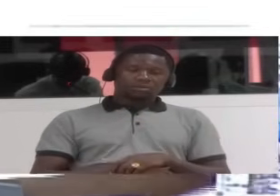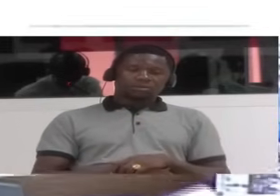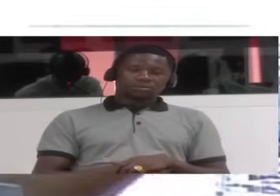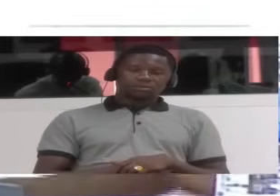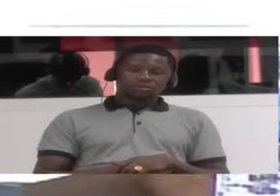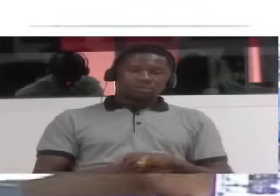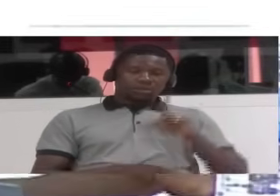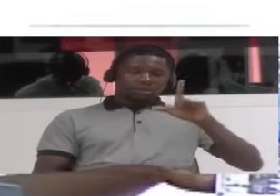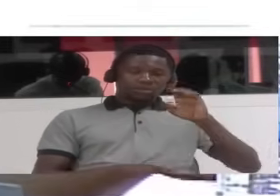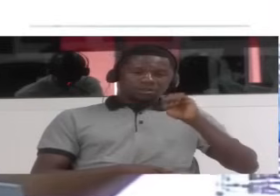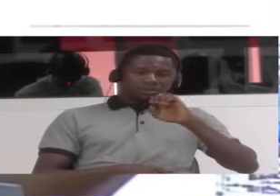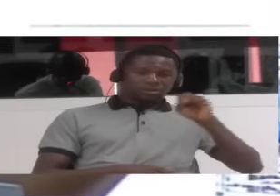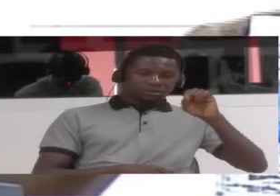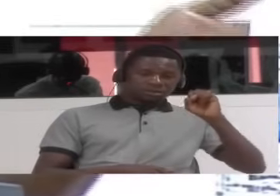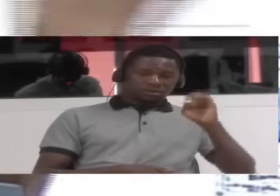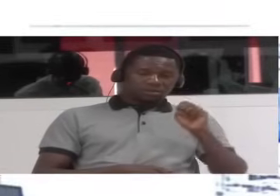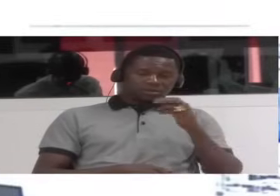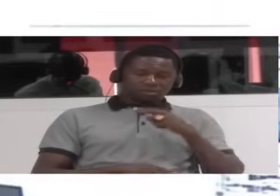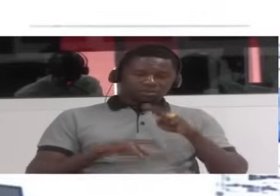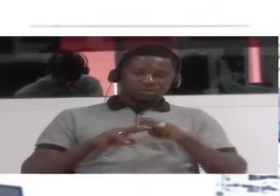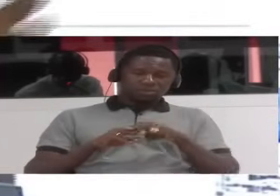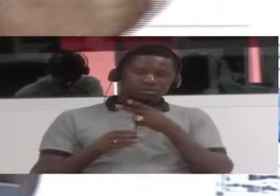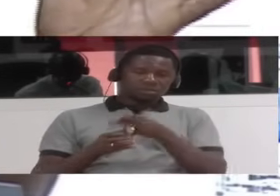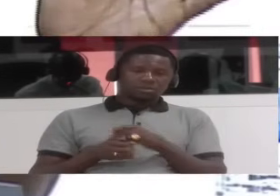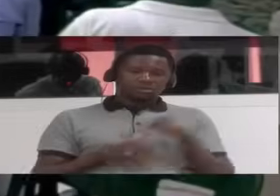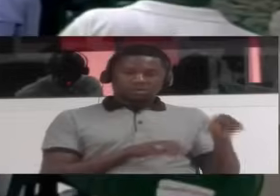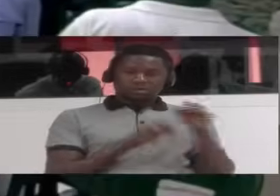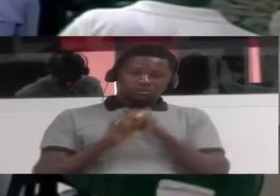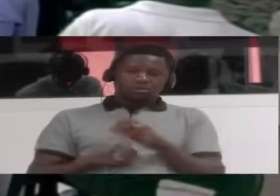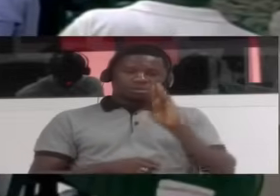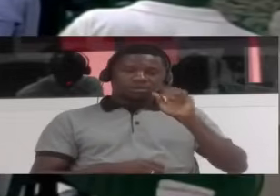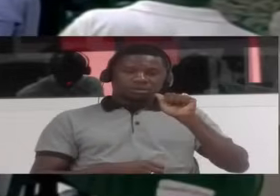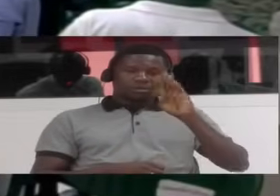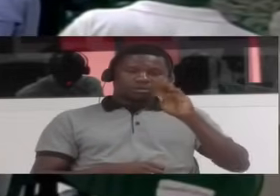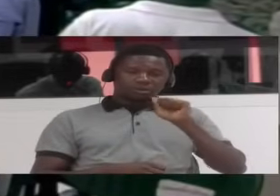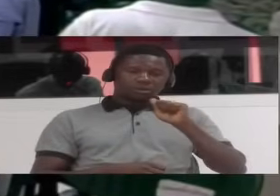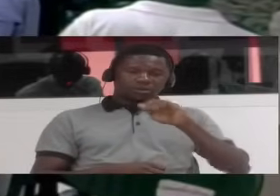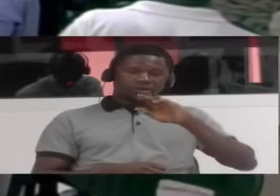Lise was also sitting. They brought in Baba Lee,